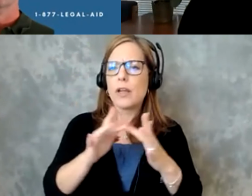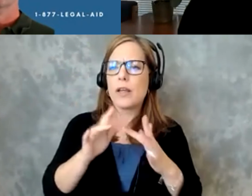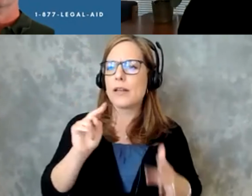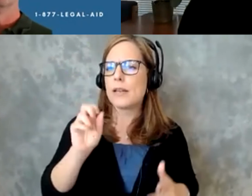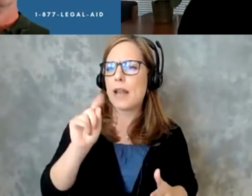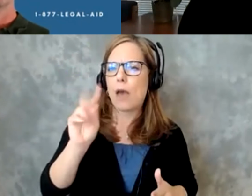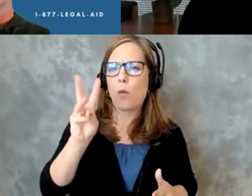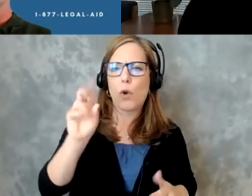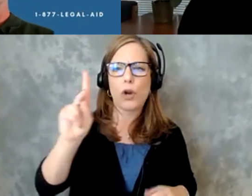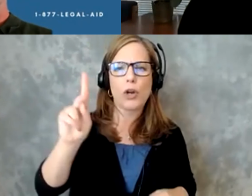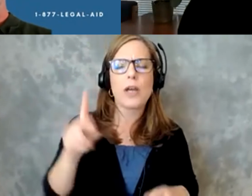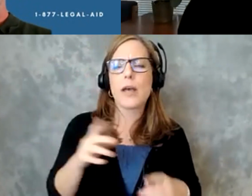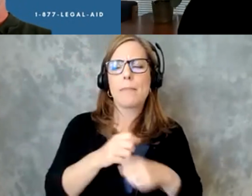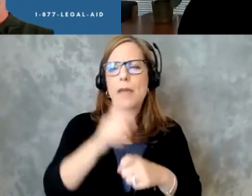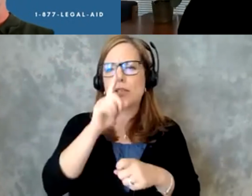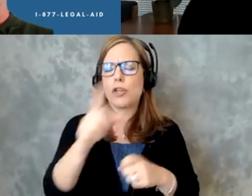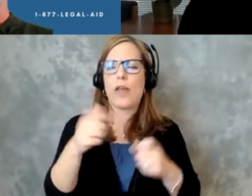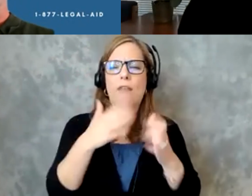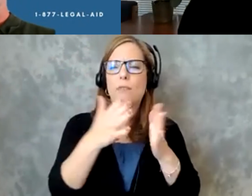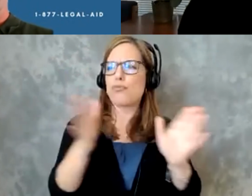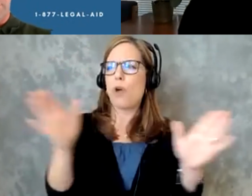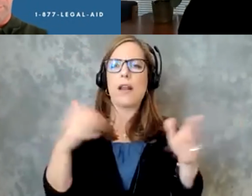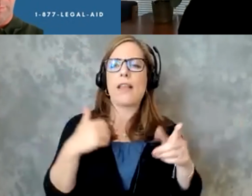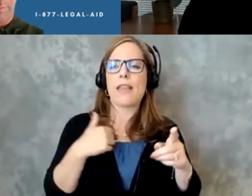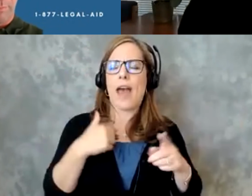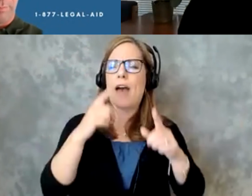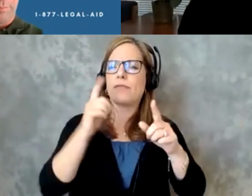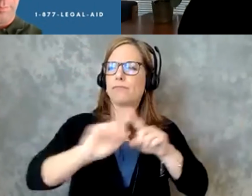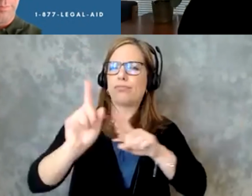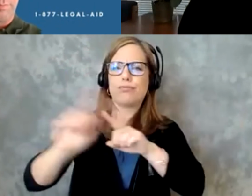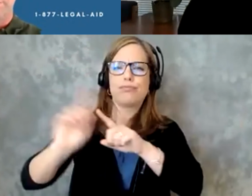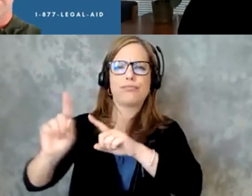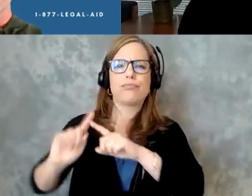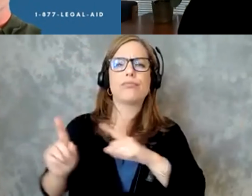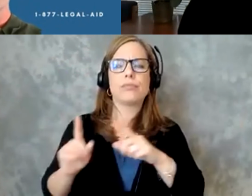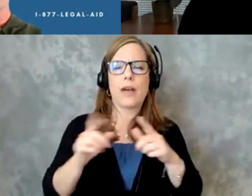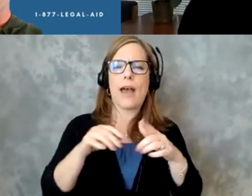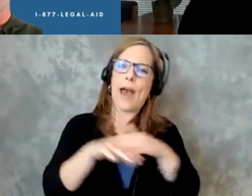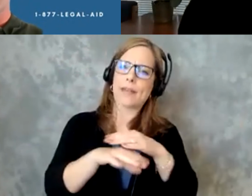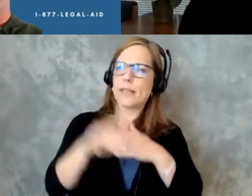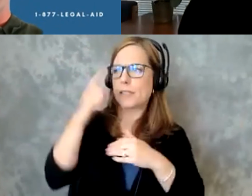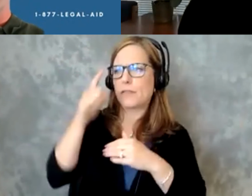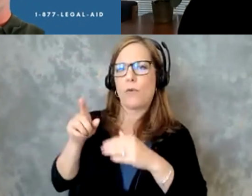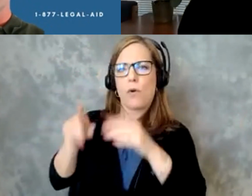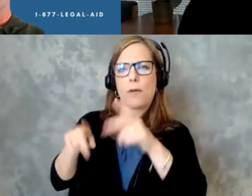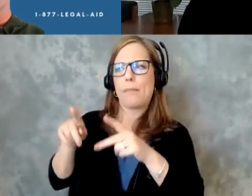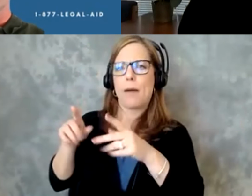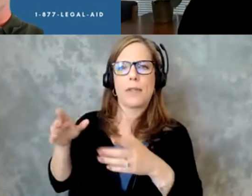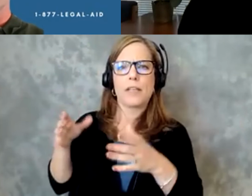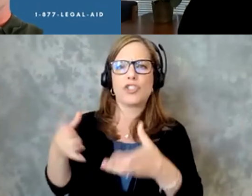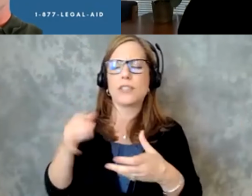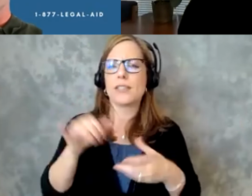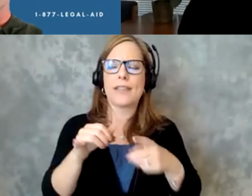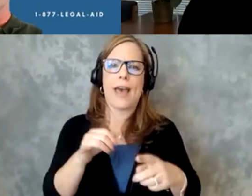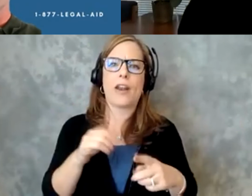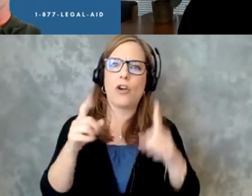is broad networks that provide access to what are often very complicated patients, and that maybe there is some